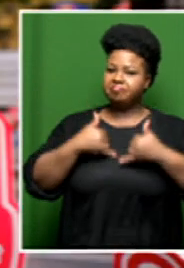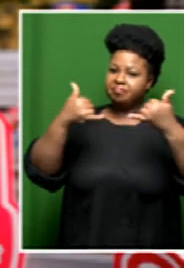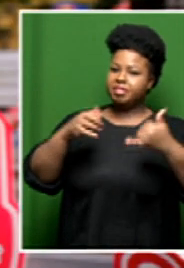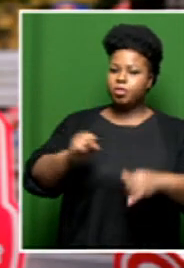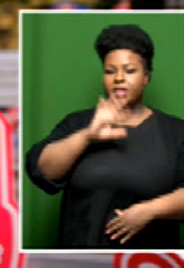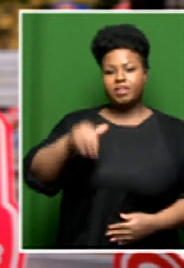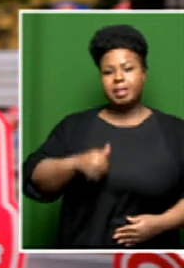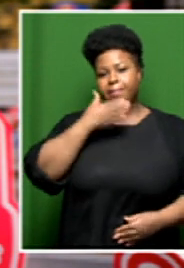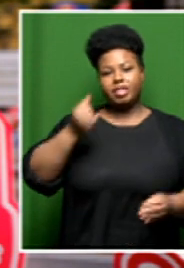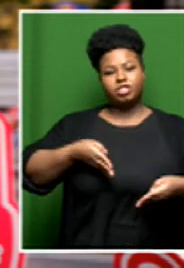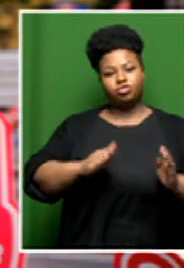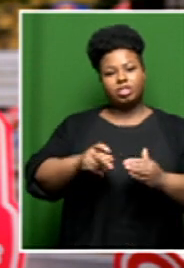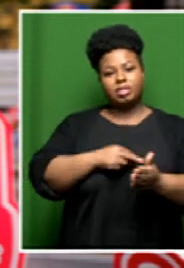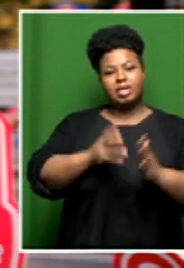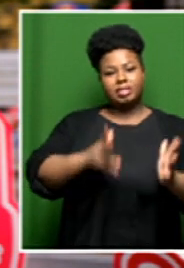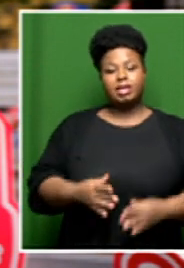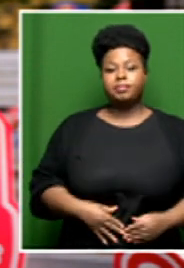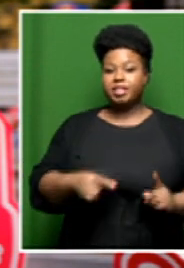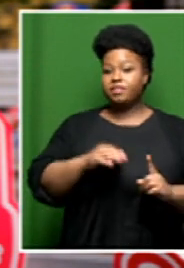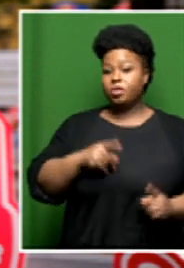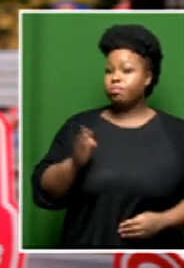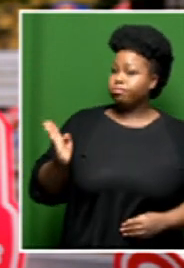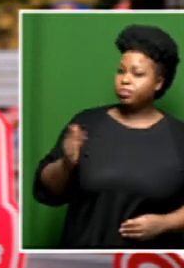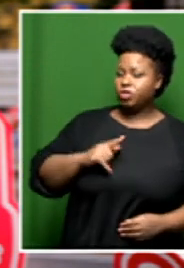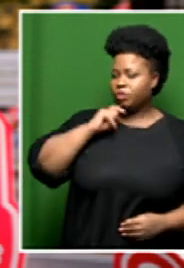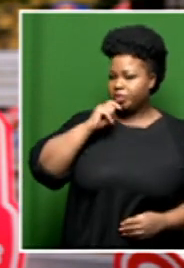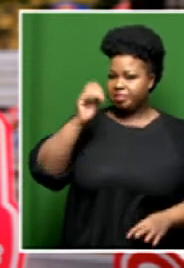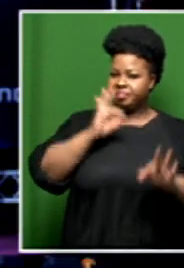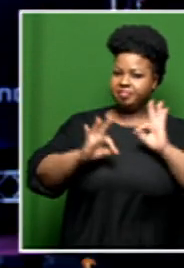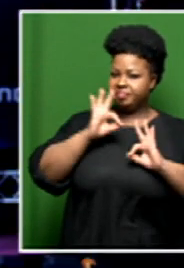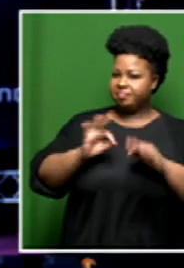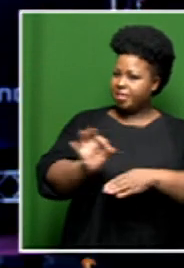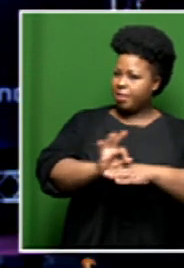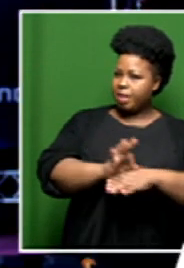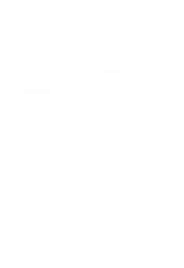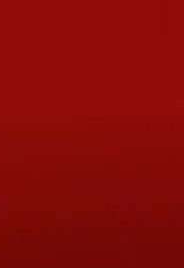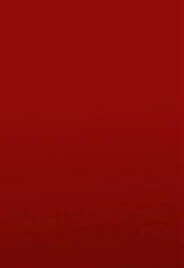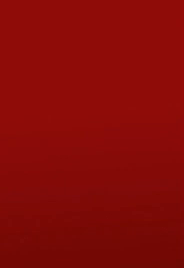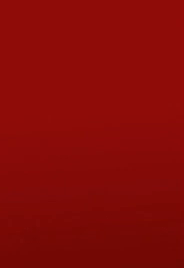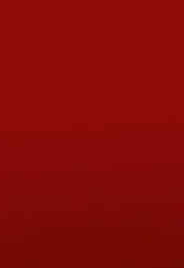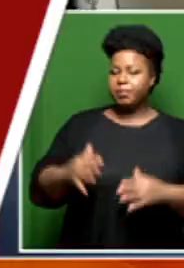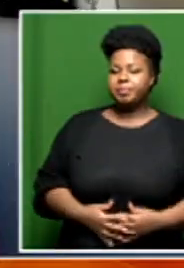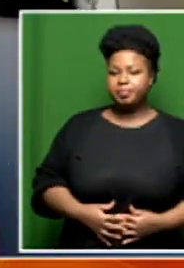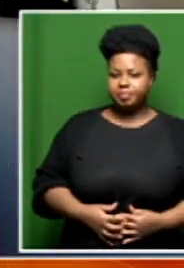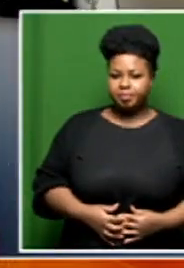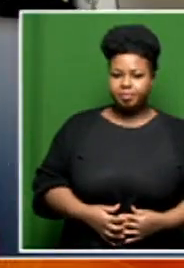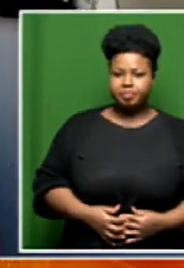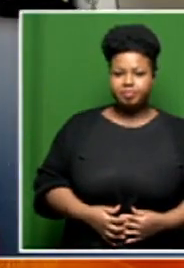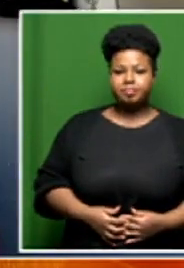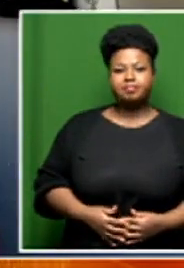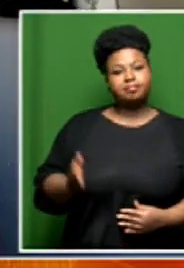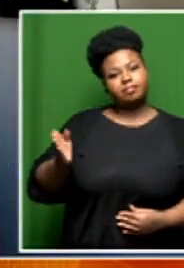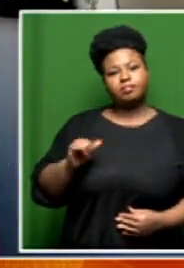South Africa's best street dancer. Kivido joins us now this morning to tell us more about how she plans to win this global street dance competition